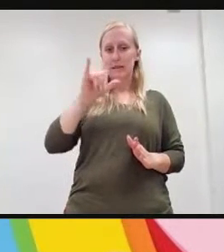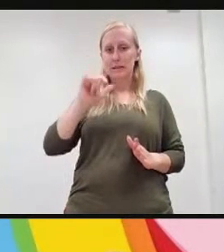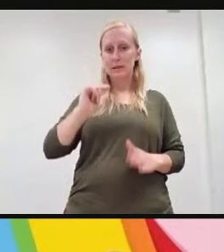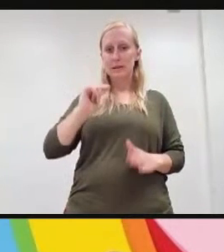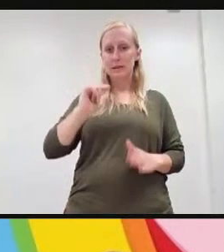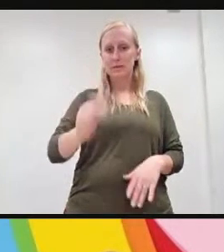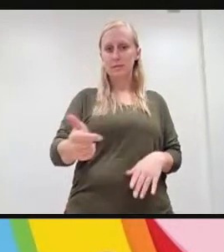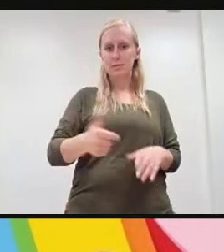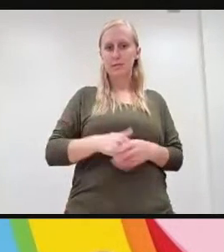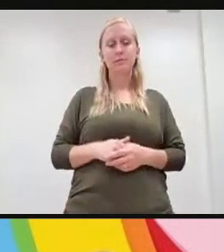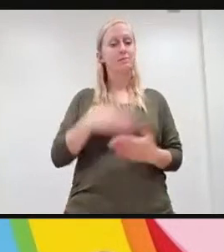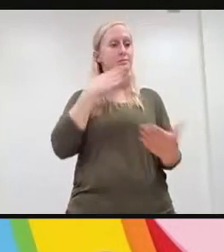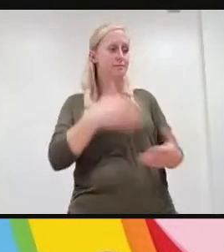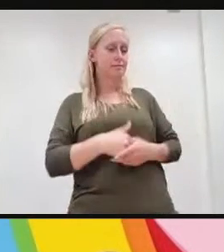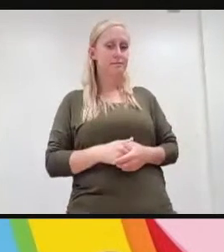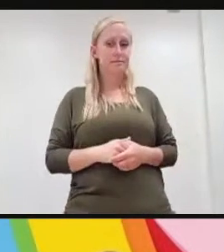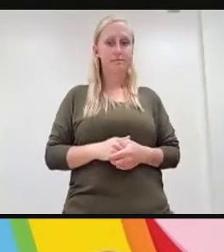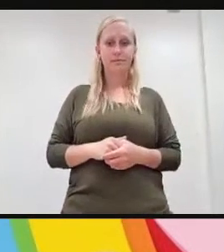Thank you.